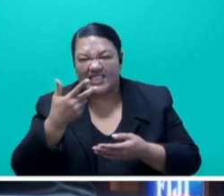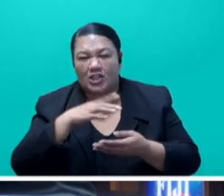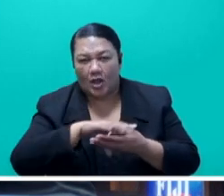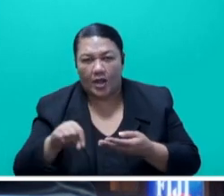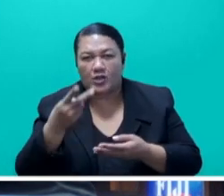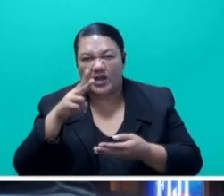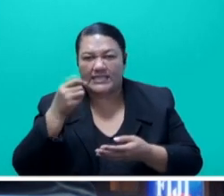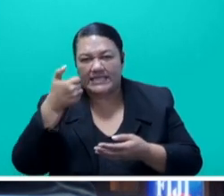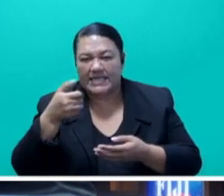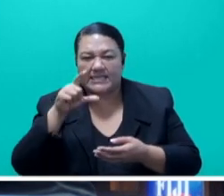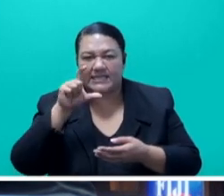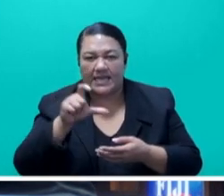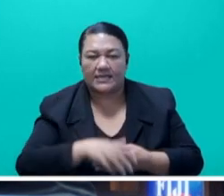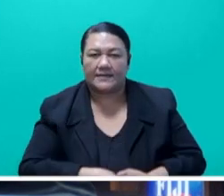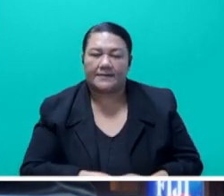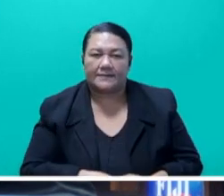$12,147,018.26. In